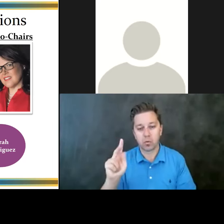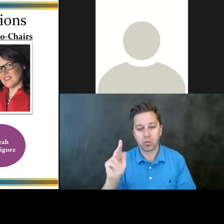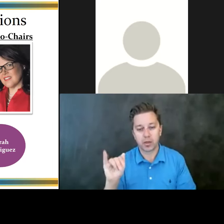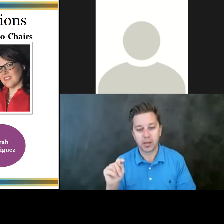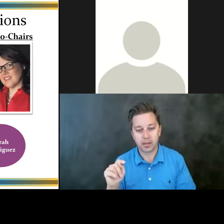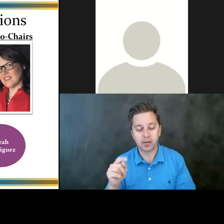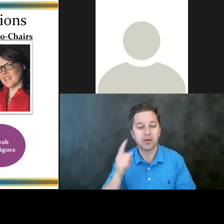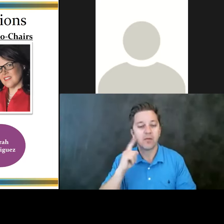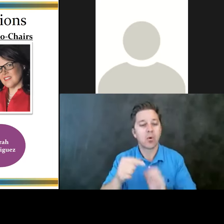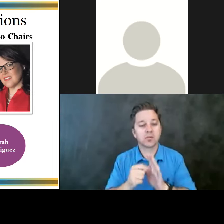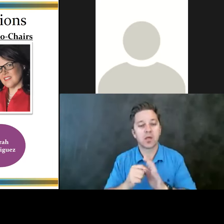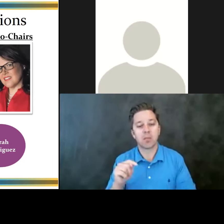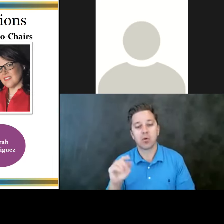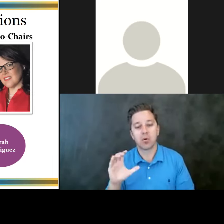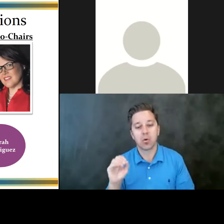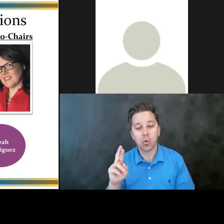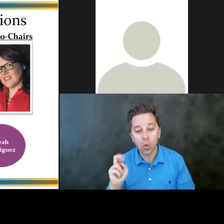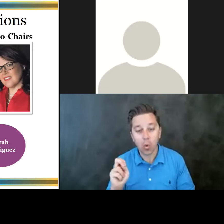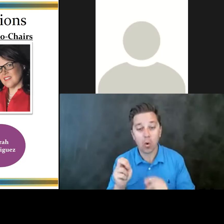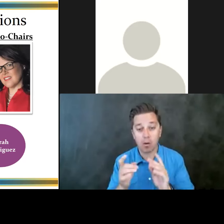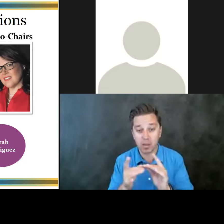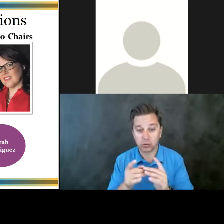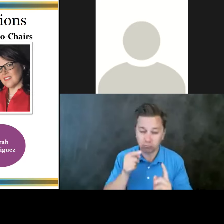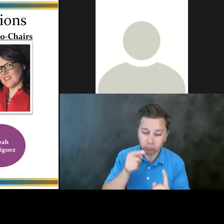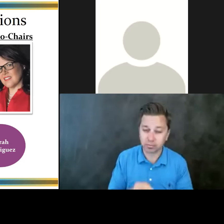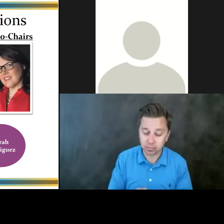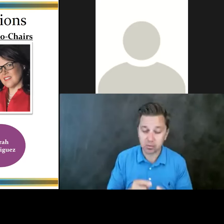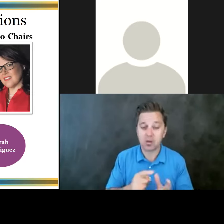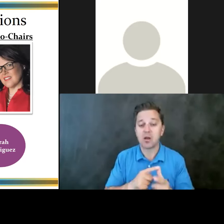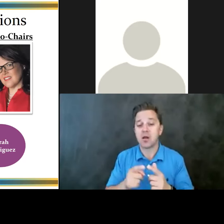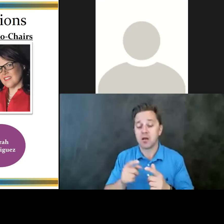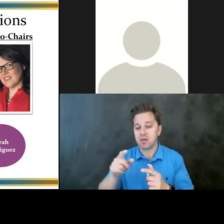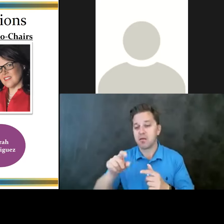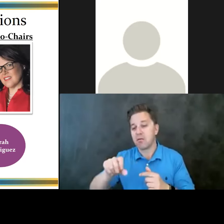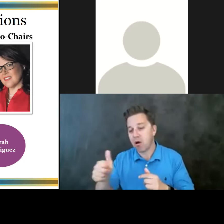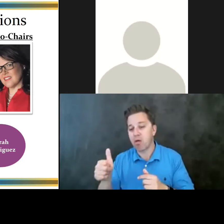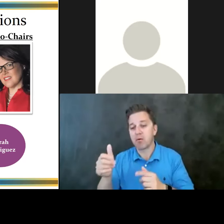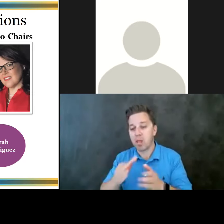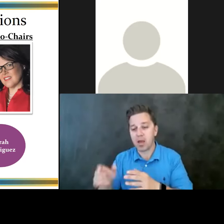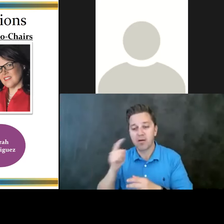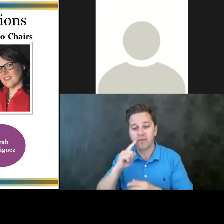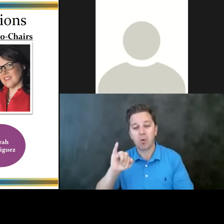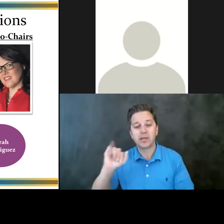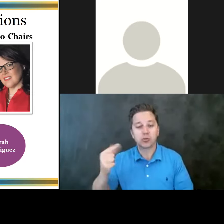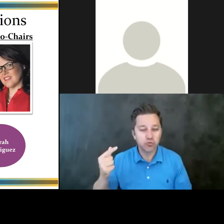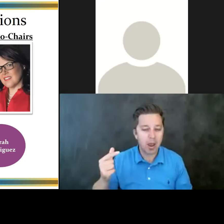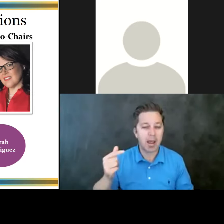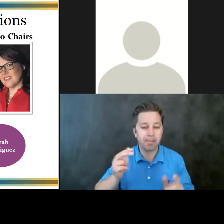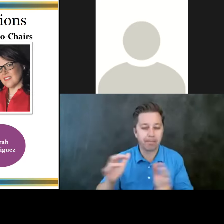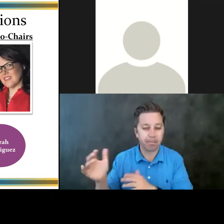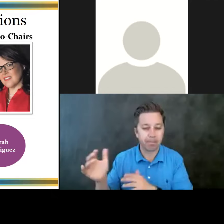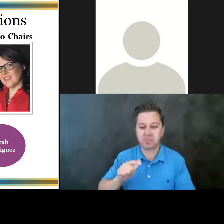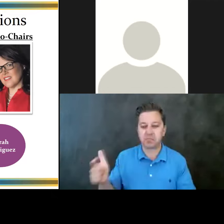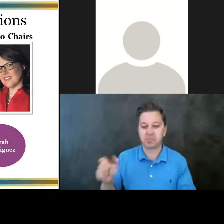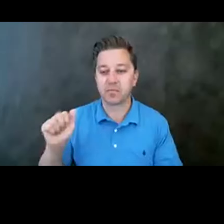core messaging and then maybe, um, a carousel for Instagram and so on. So I'm going to go ahead and hand off to Sarah. She's going to